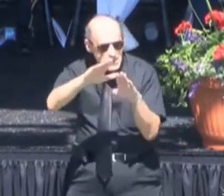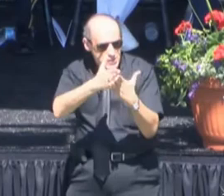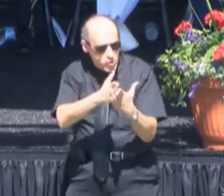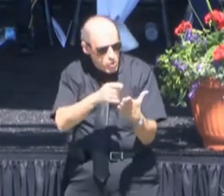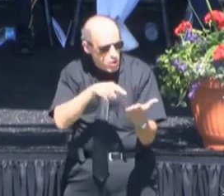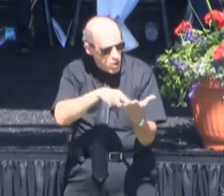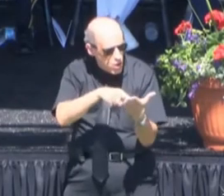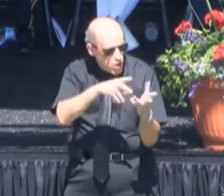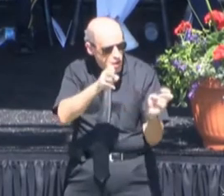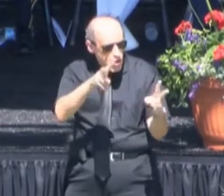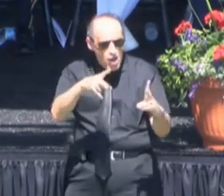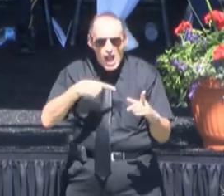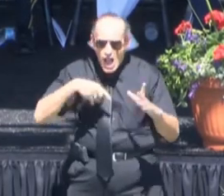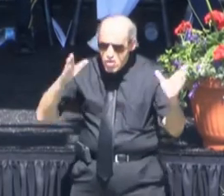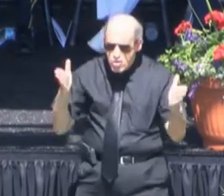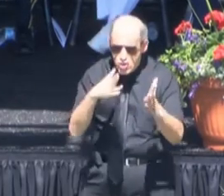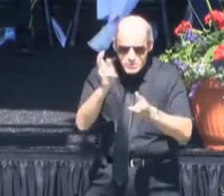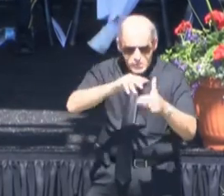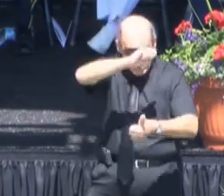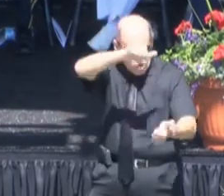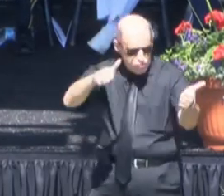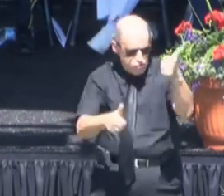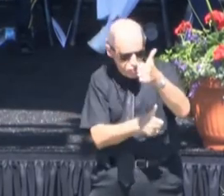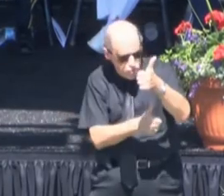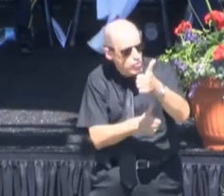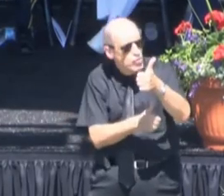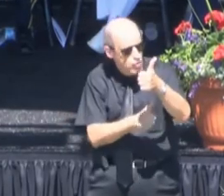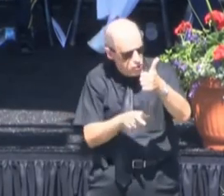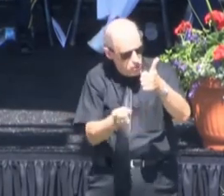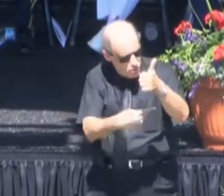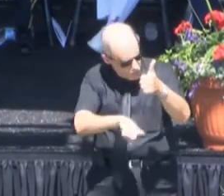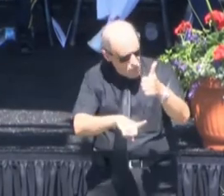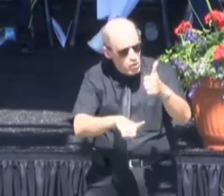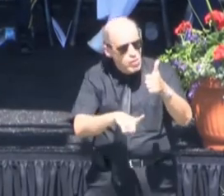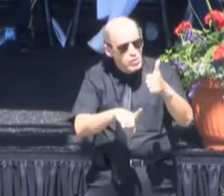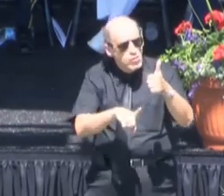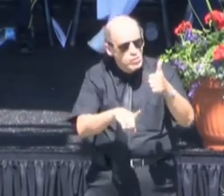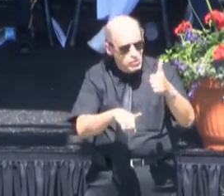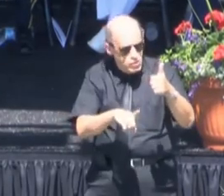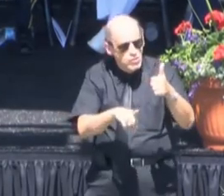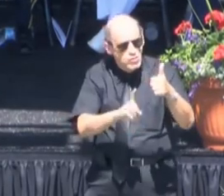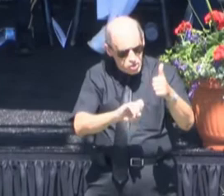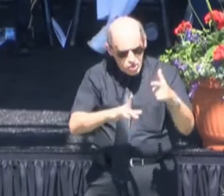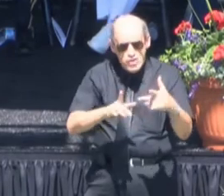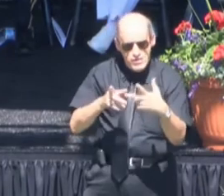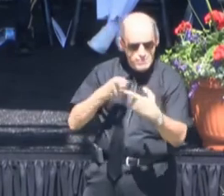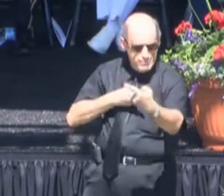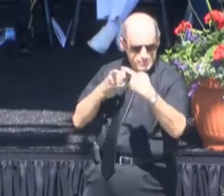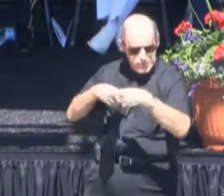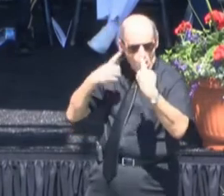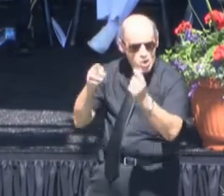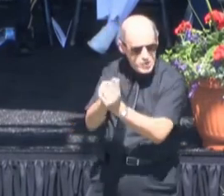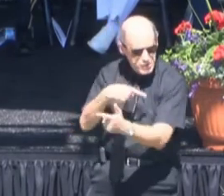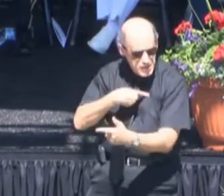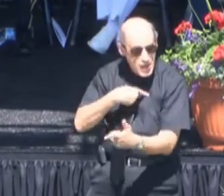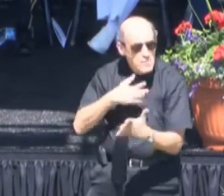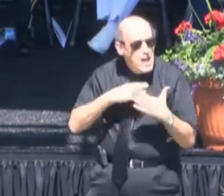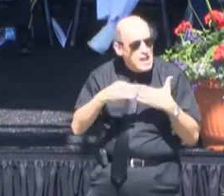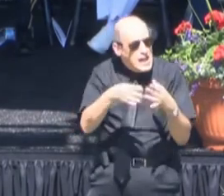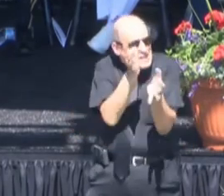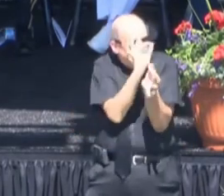I encouraged all my subordinate commanders and staff to feel free to argue with me. My guidance was